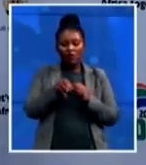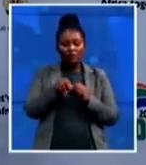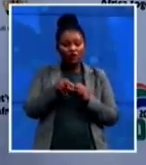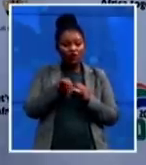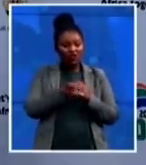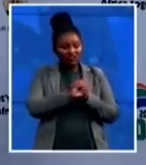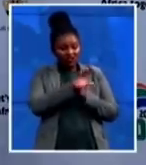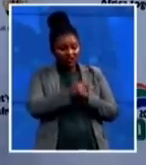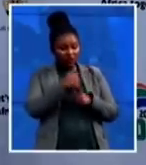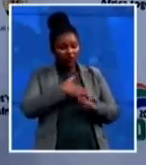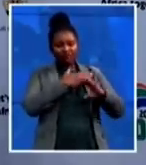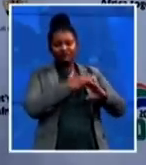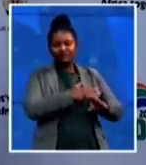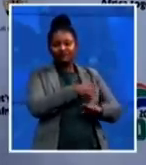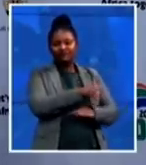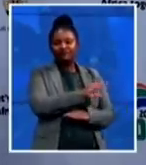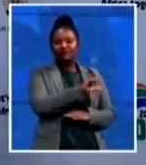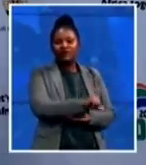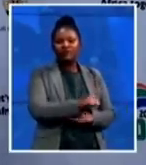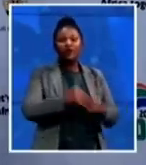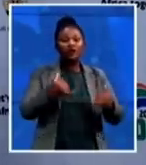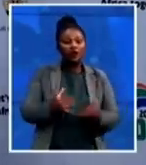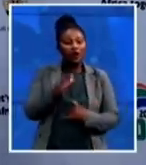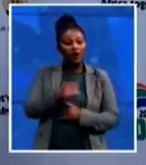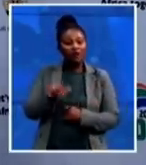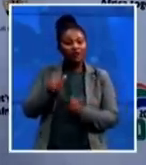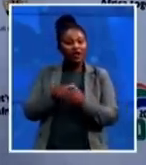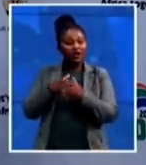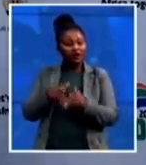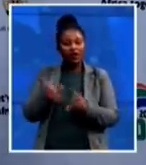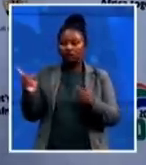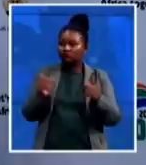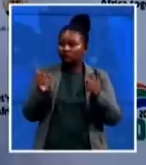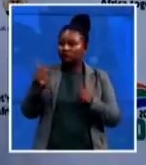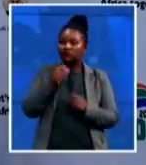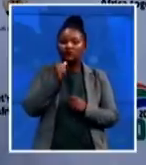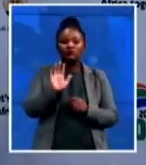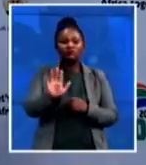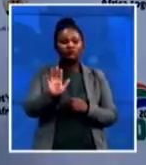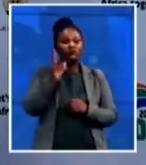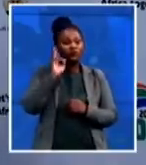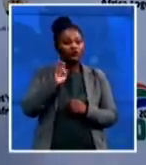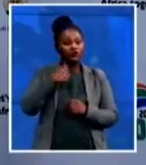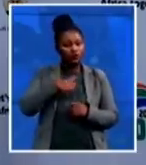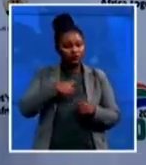African leaders calling and say, listen, we've heard of this, we are going to work with you. And those are different what to